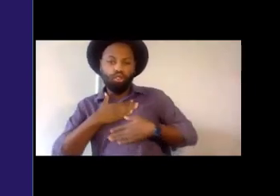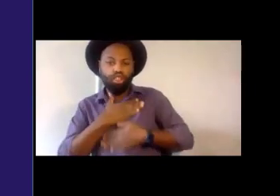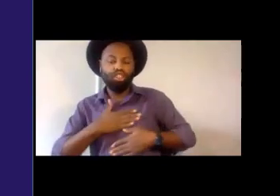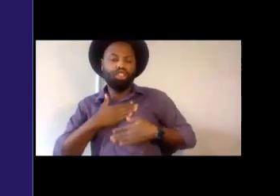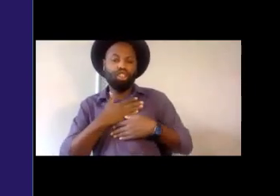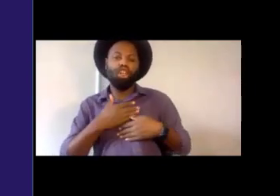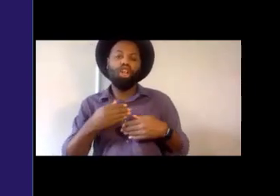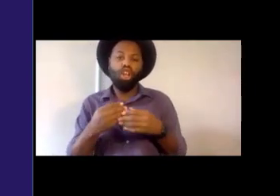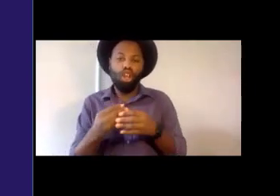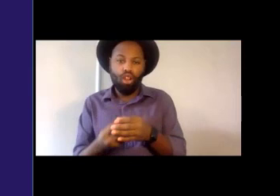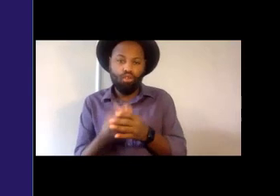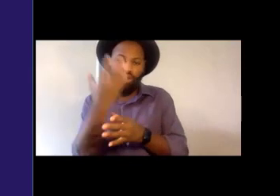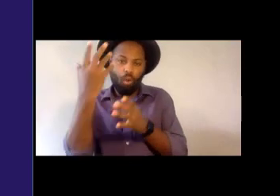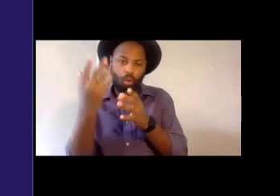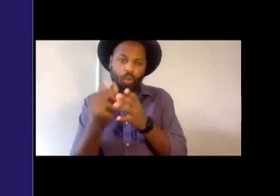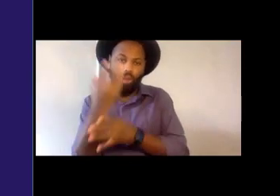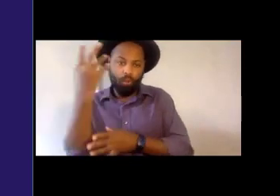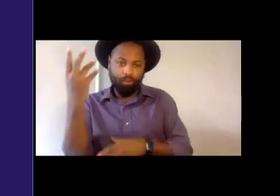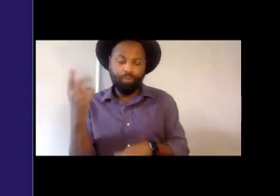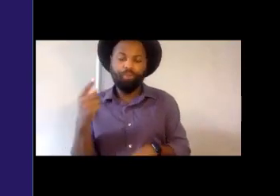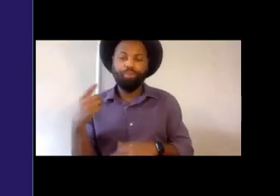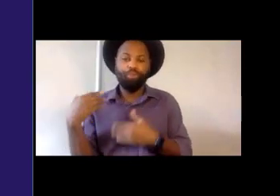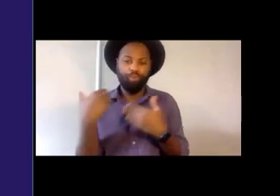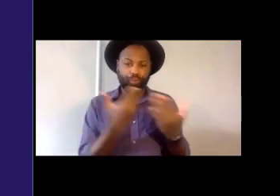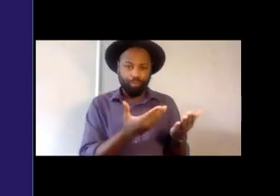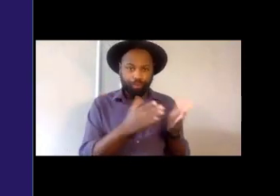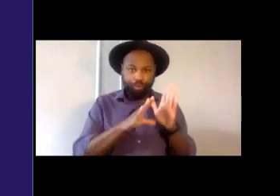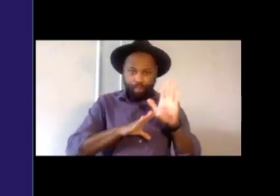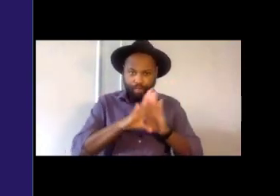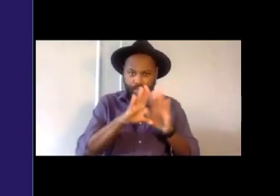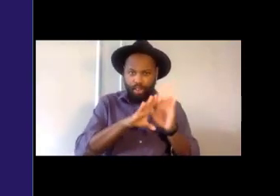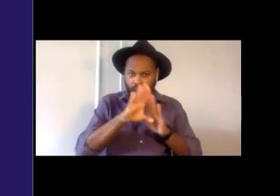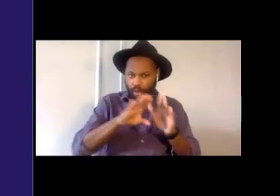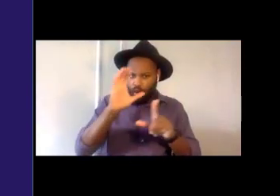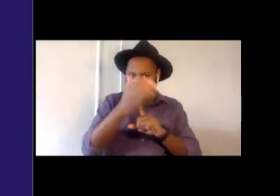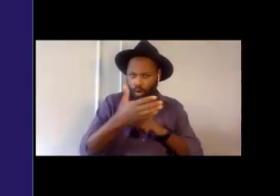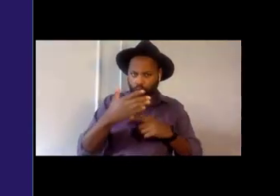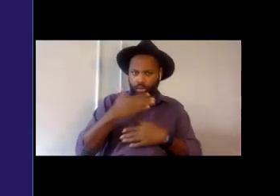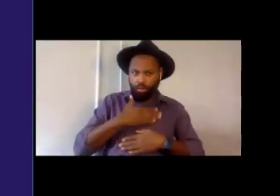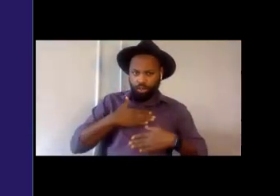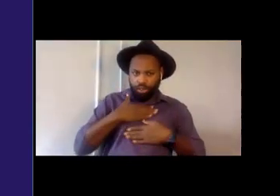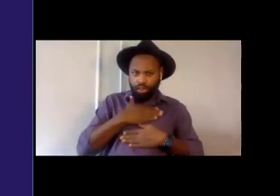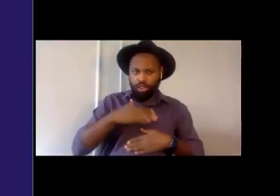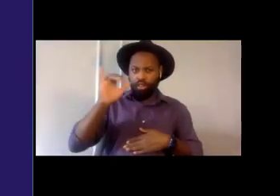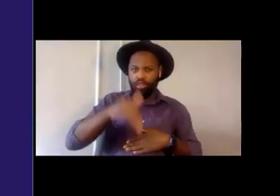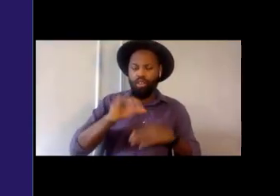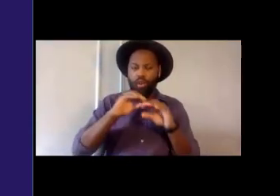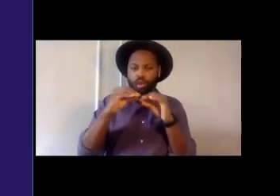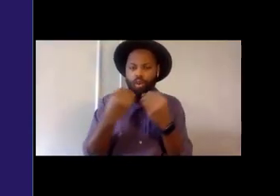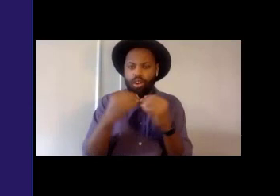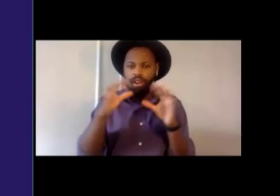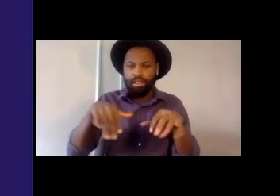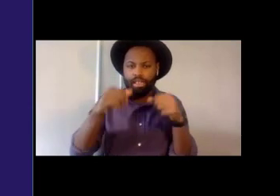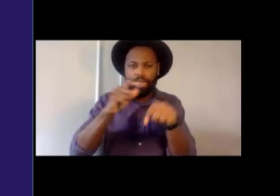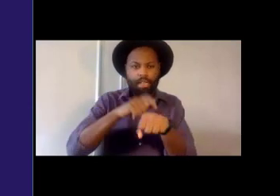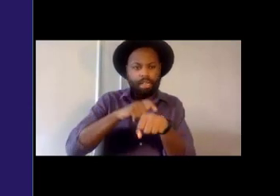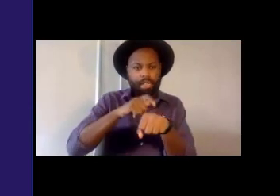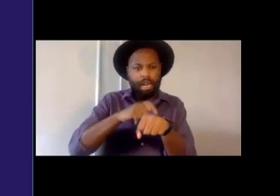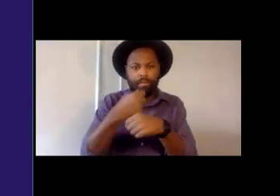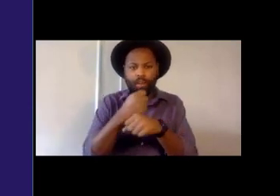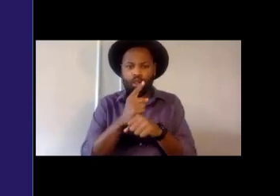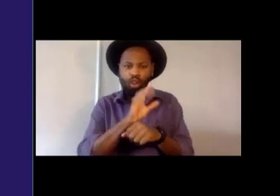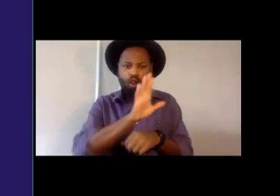Tema Okun. Develop a culture of appreciation where the organization takes time to make sure that people's work and efforts